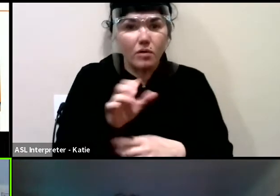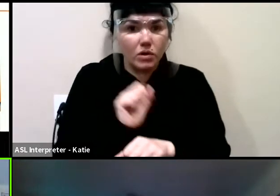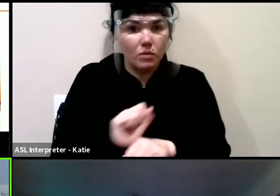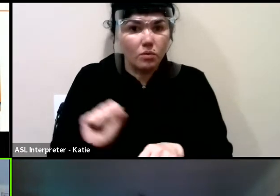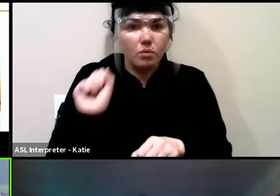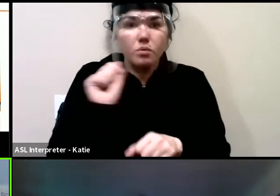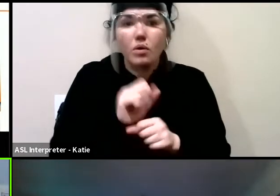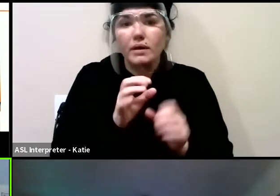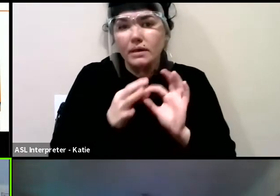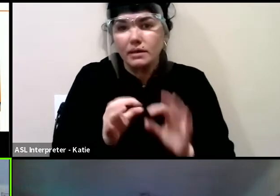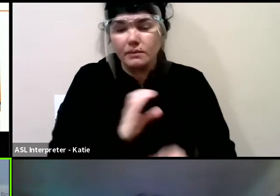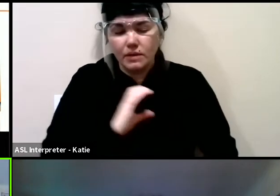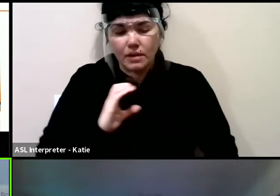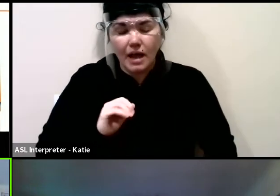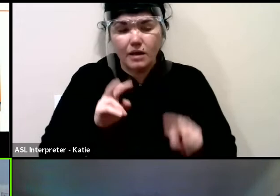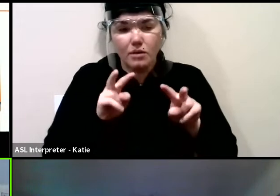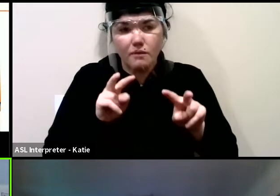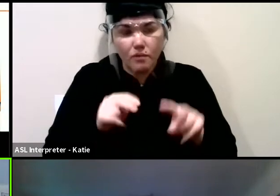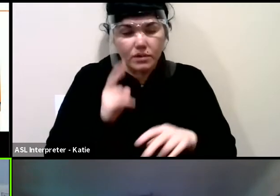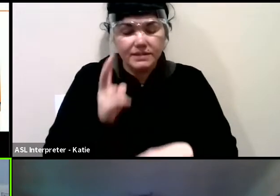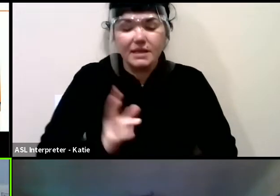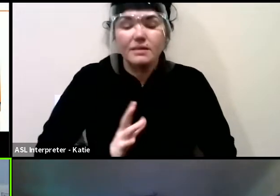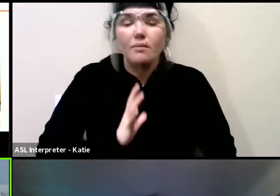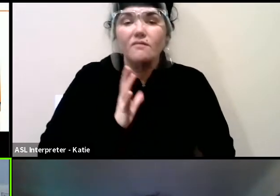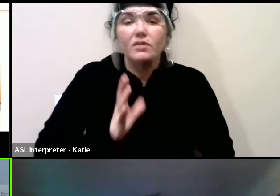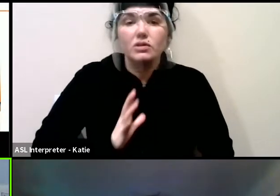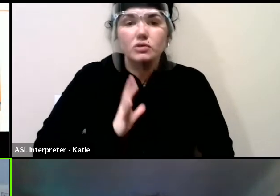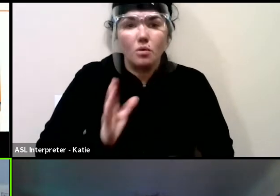forward to seeing the official proposed maps